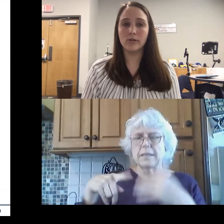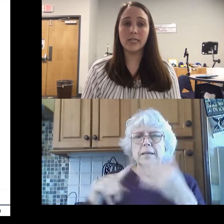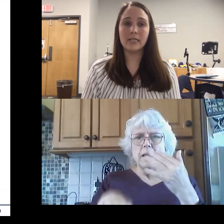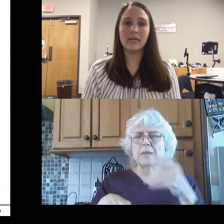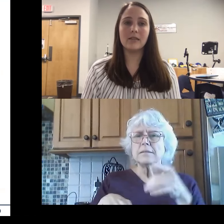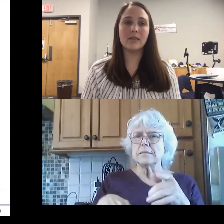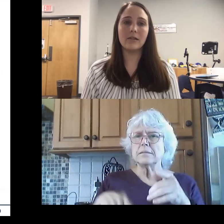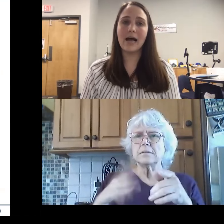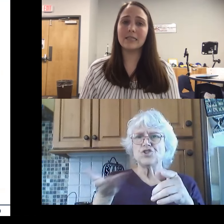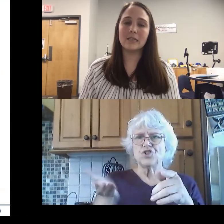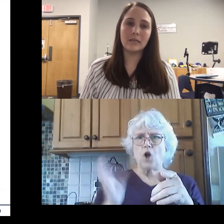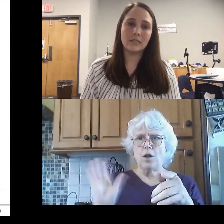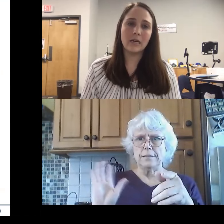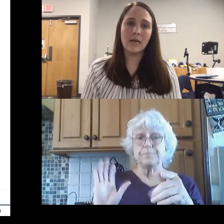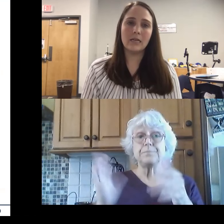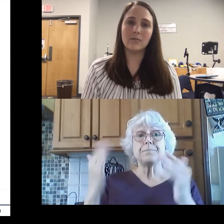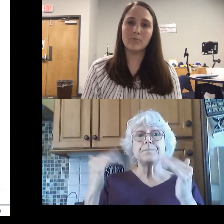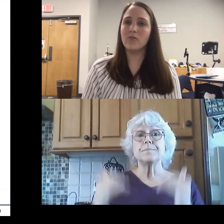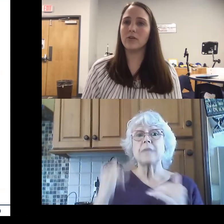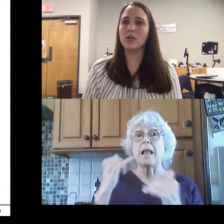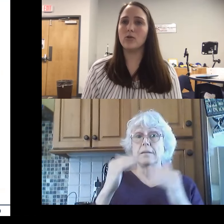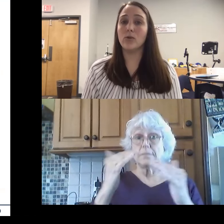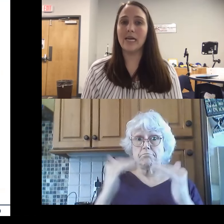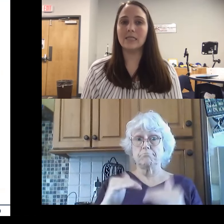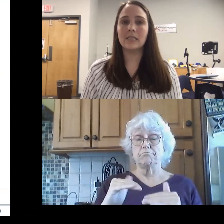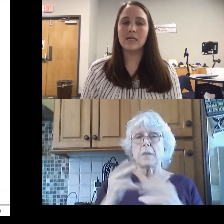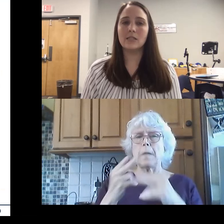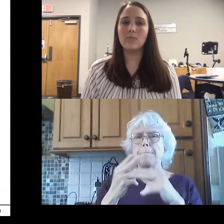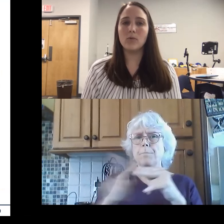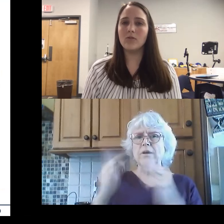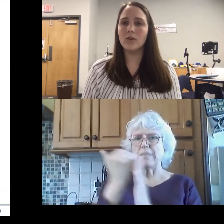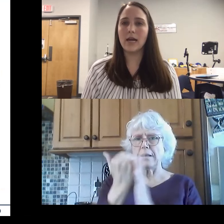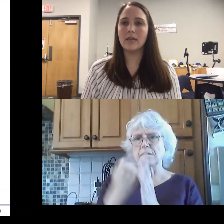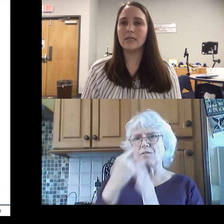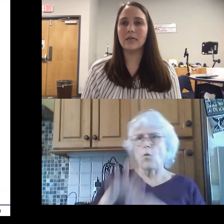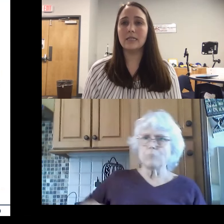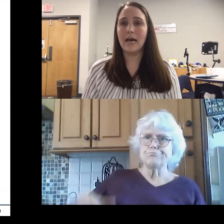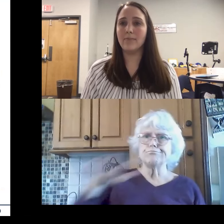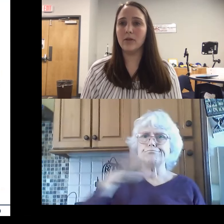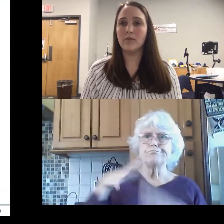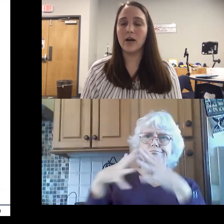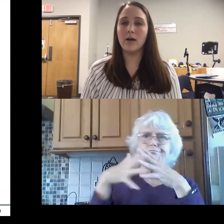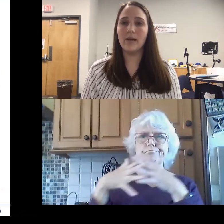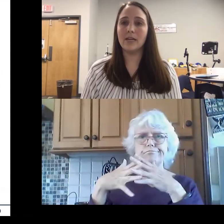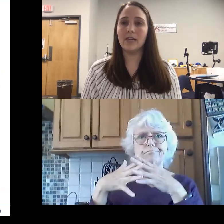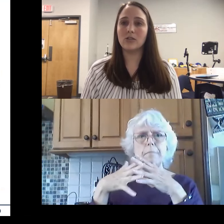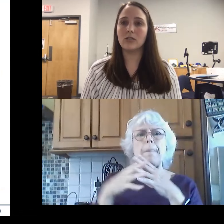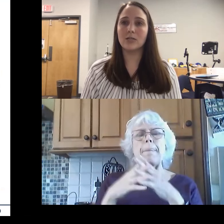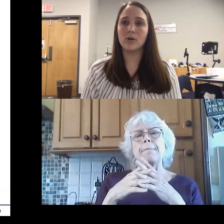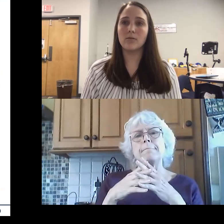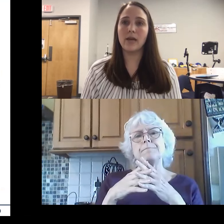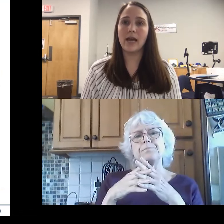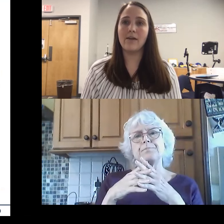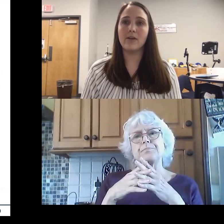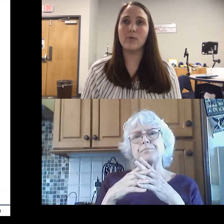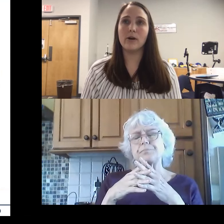is in Charlotte. And then the last list is a brief for the US. So Move United is an adaptive, um, exercise